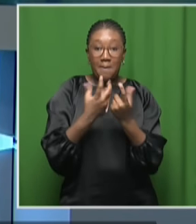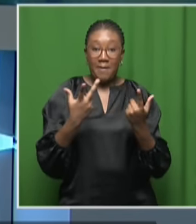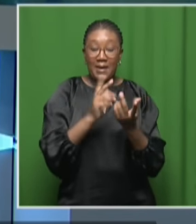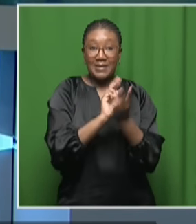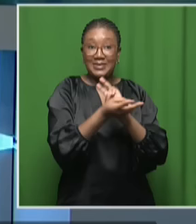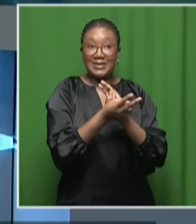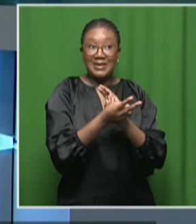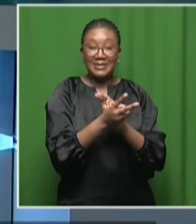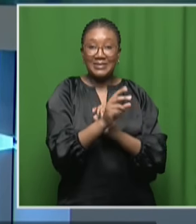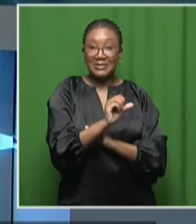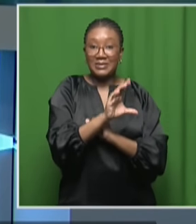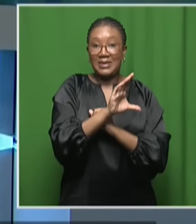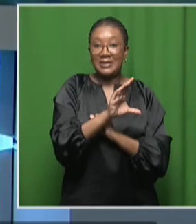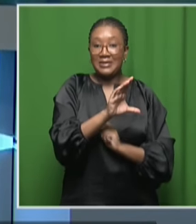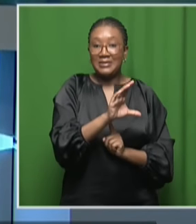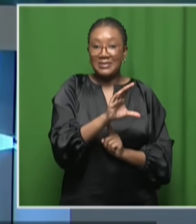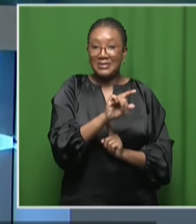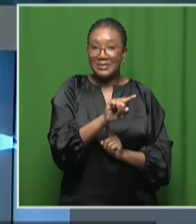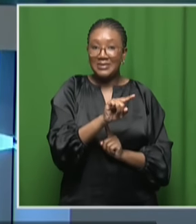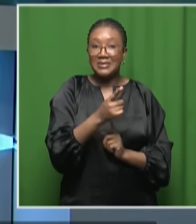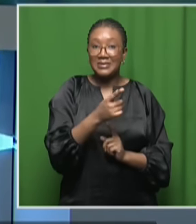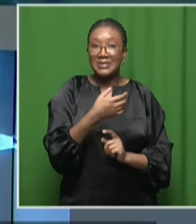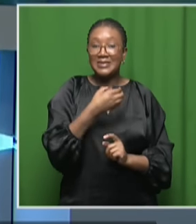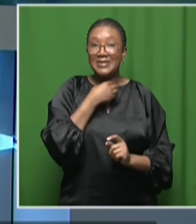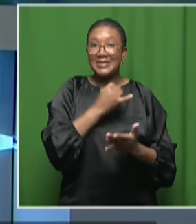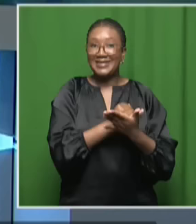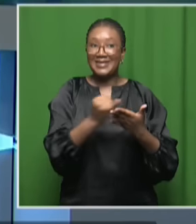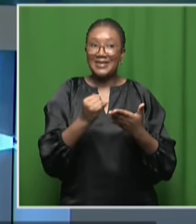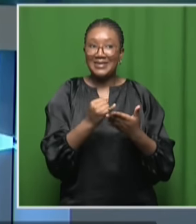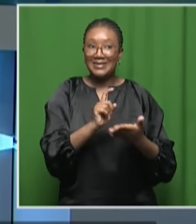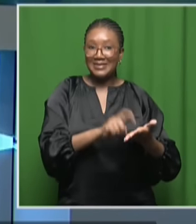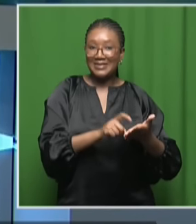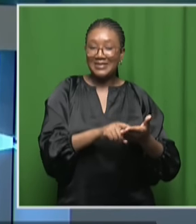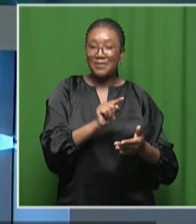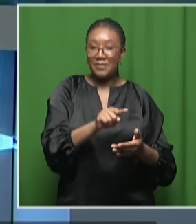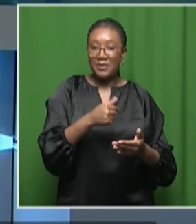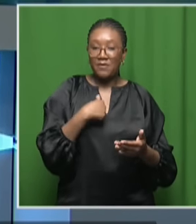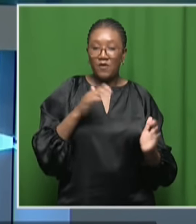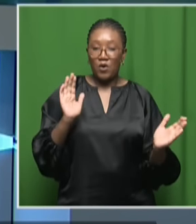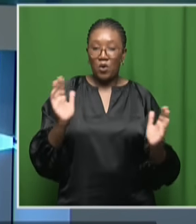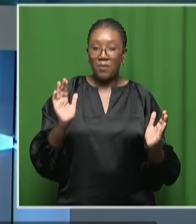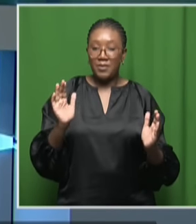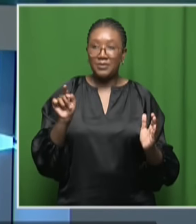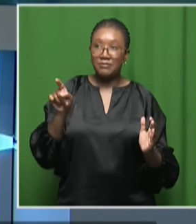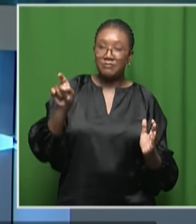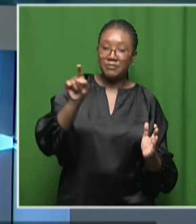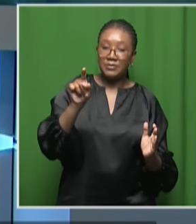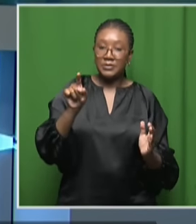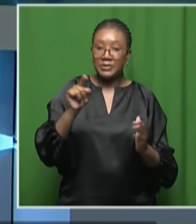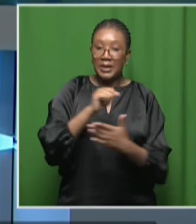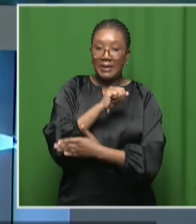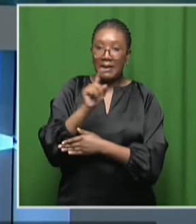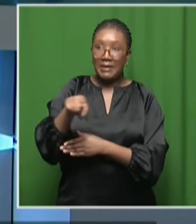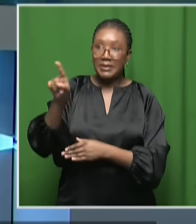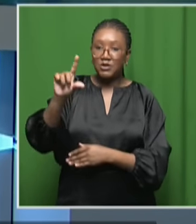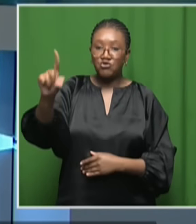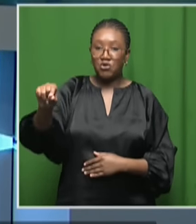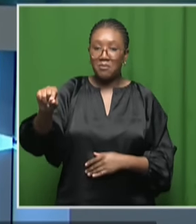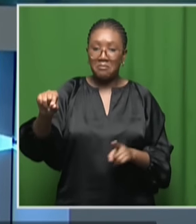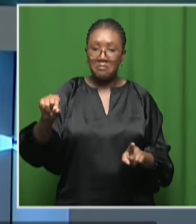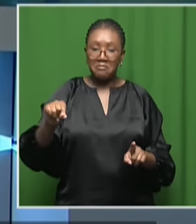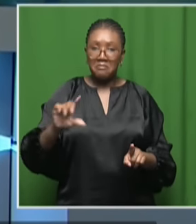have relative to the productiveness of your economy, is actually so much better in a lot of